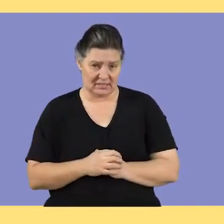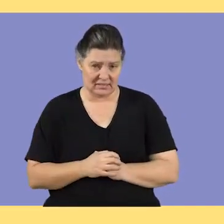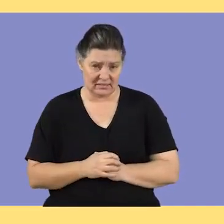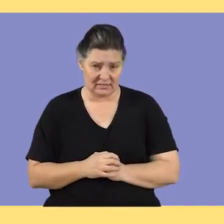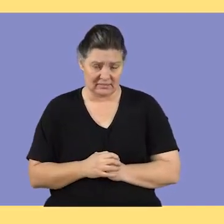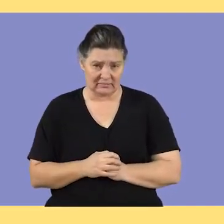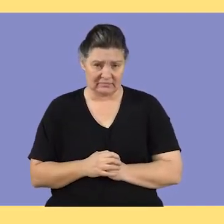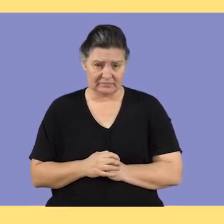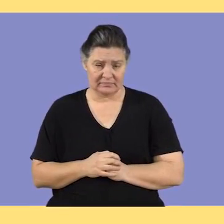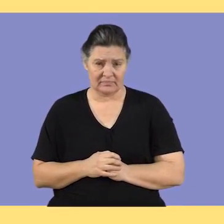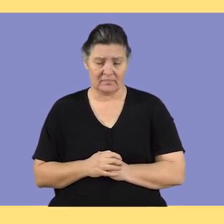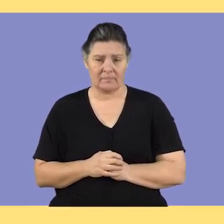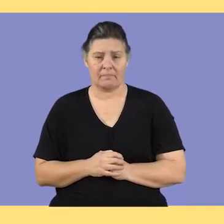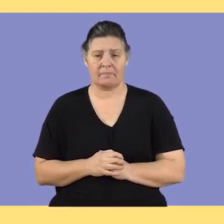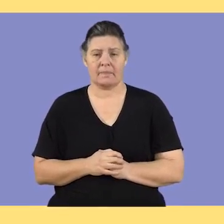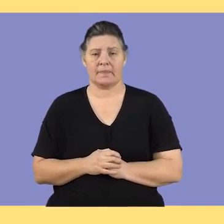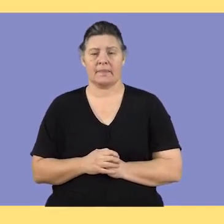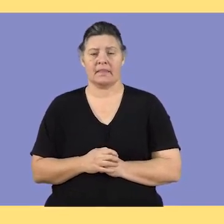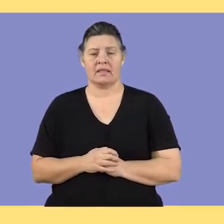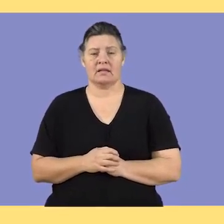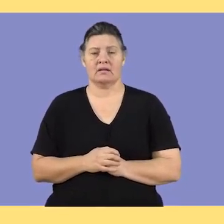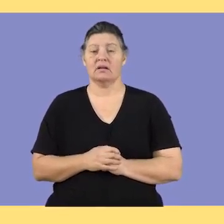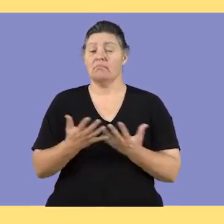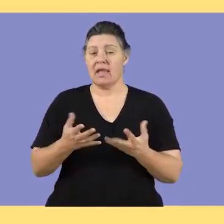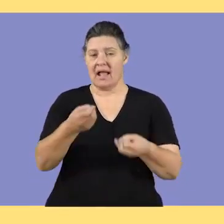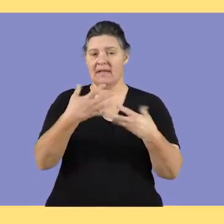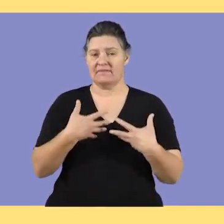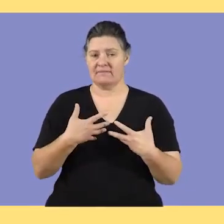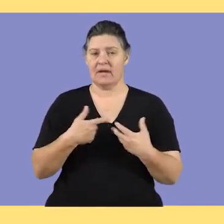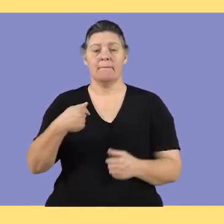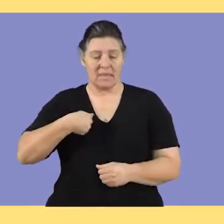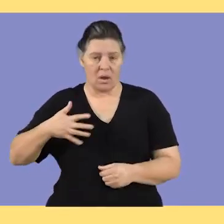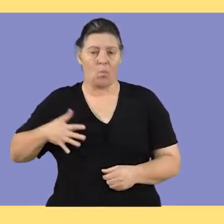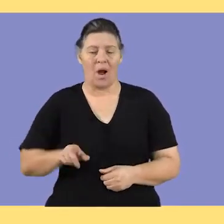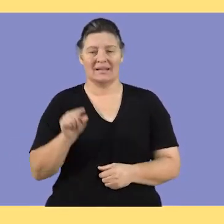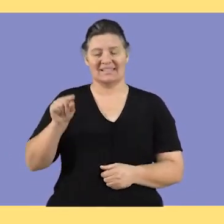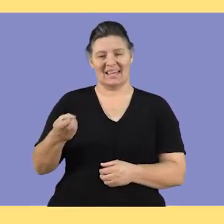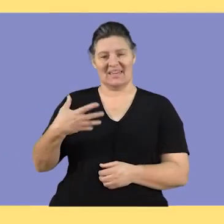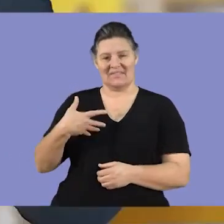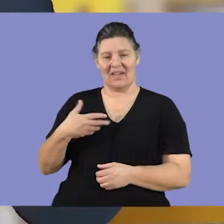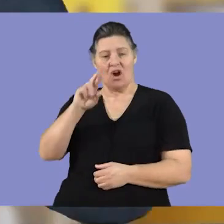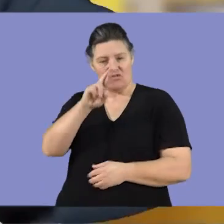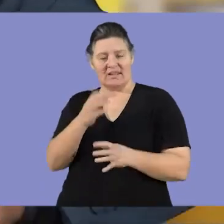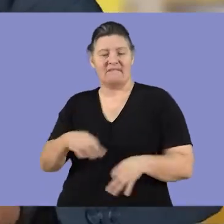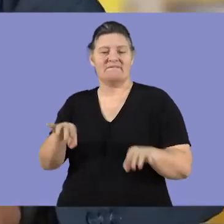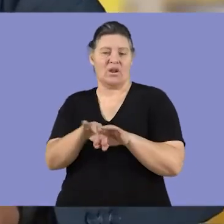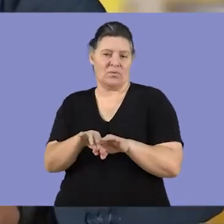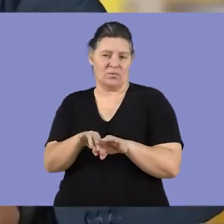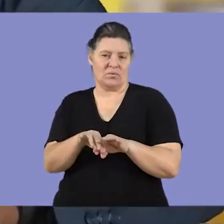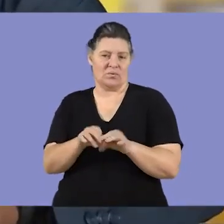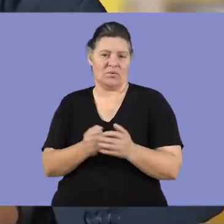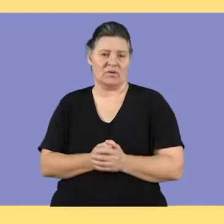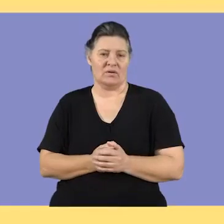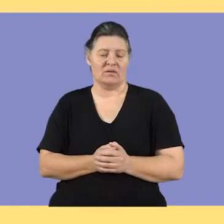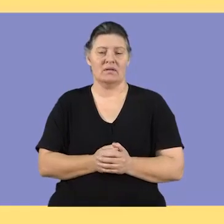is, 800. So I multiply that by 800. It will give me what I want in rand value,